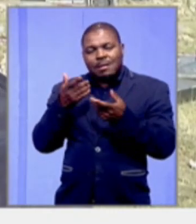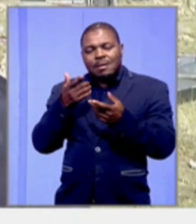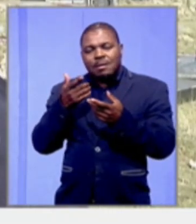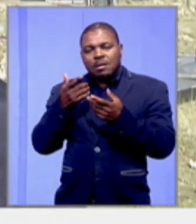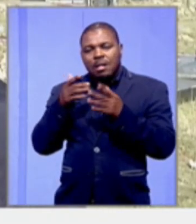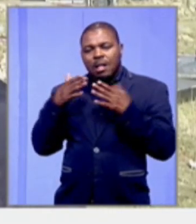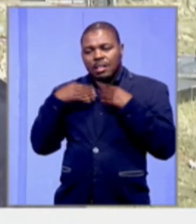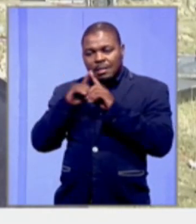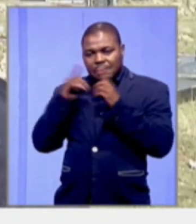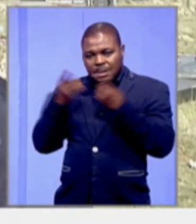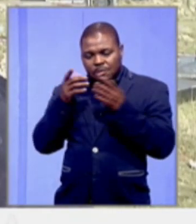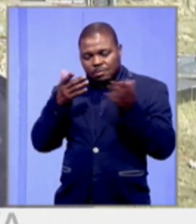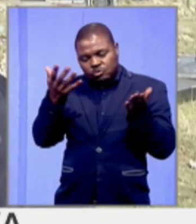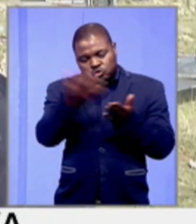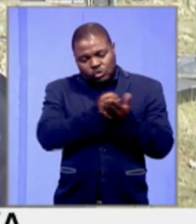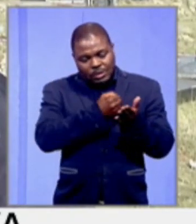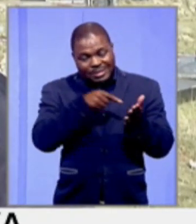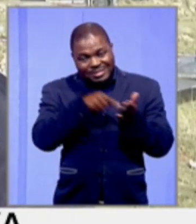ba ya go